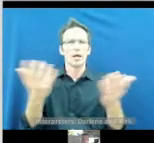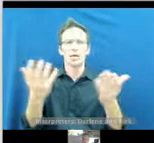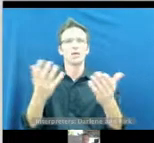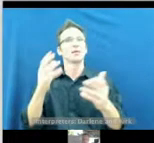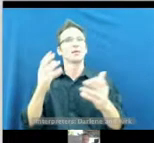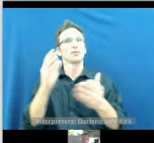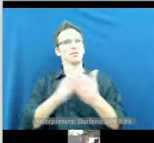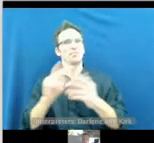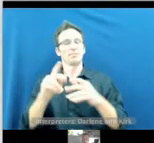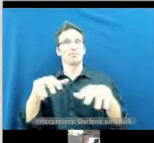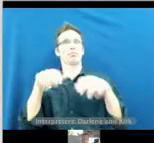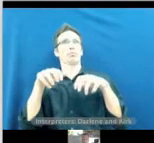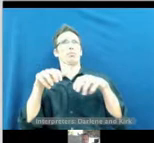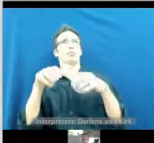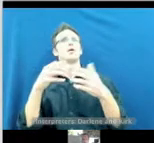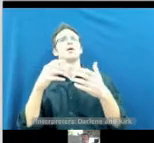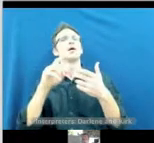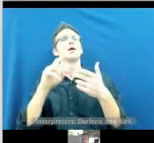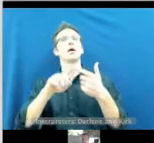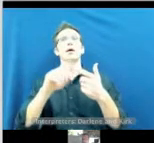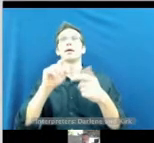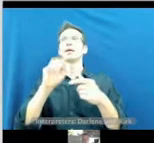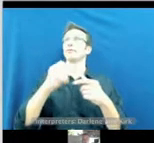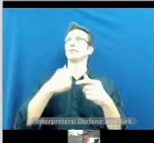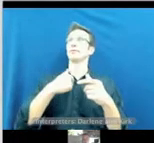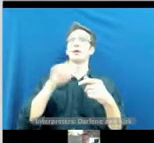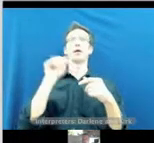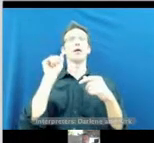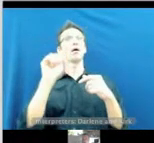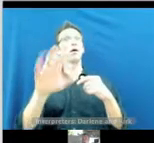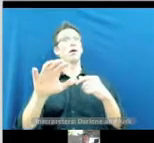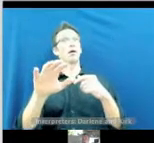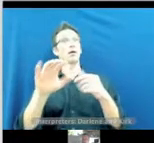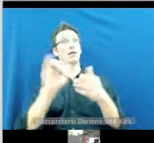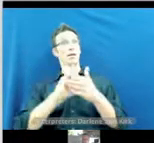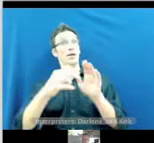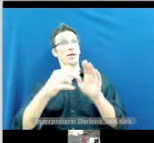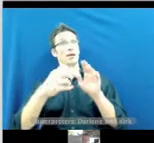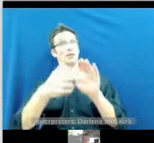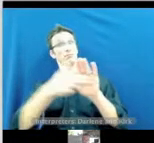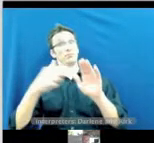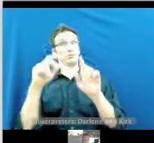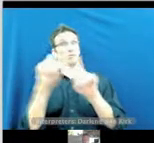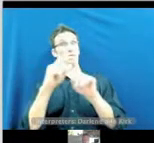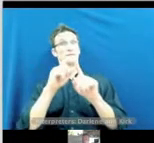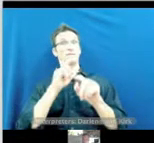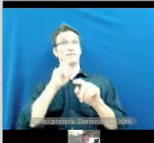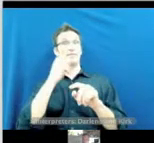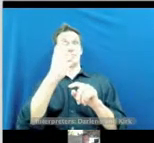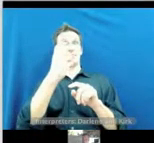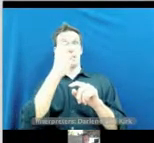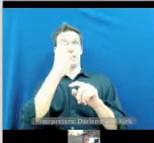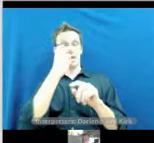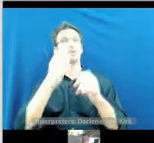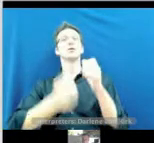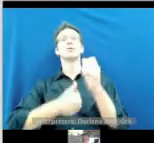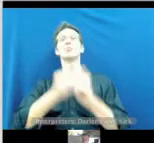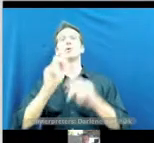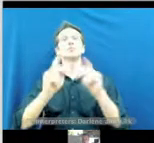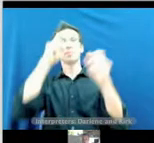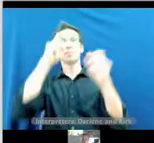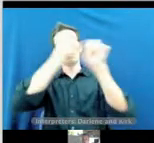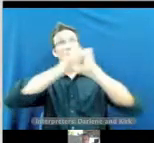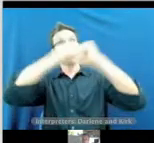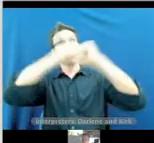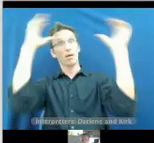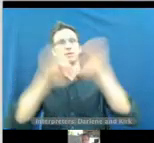and of course if I say the words deafblind, the first mode of communication that comes to mind, of course, is tactile. And so